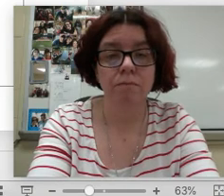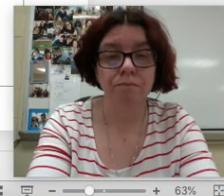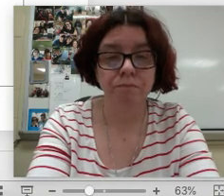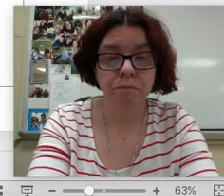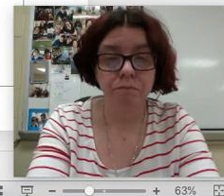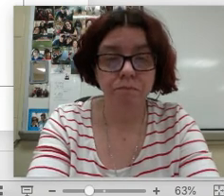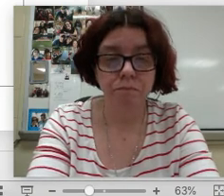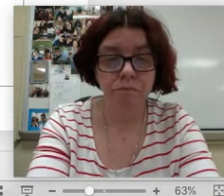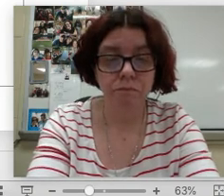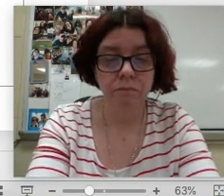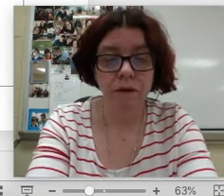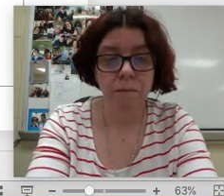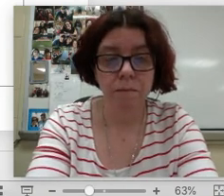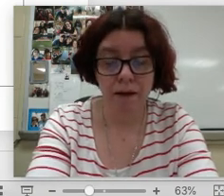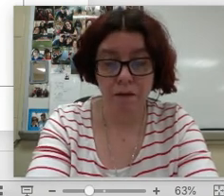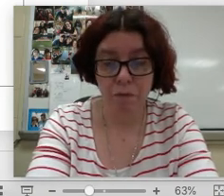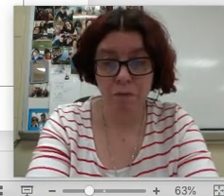write